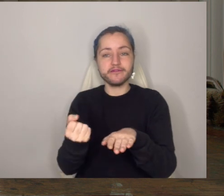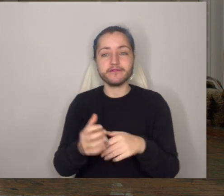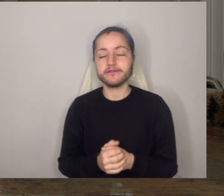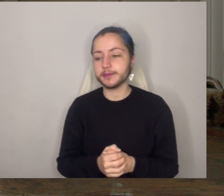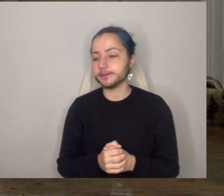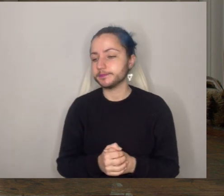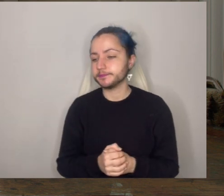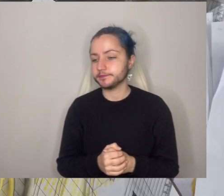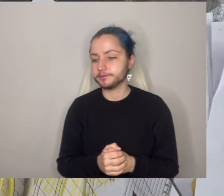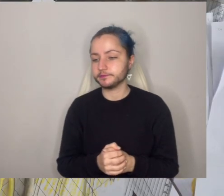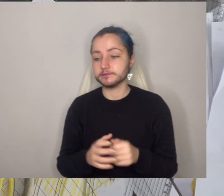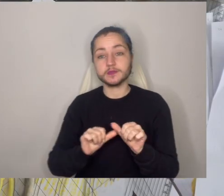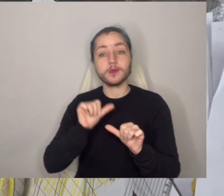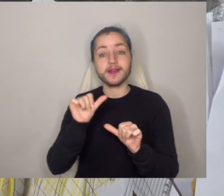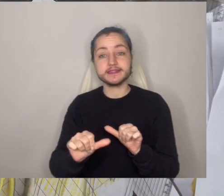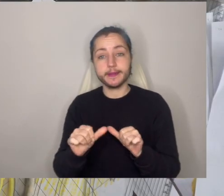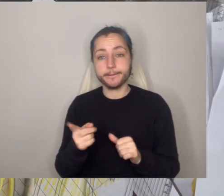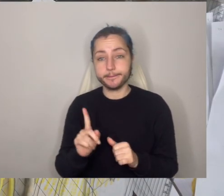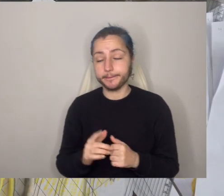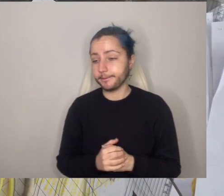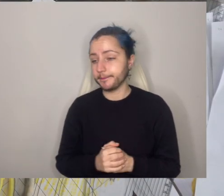those 1 centimetre